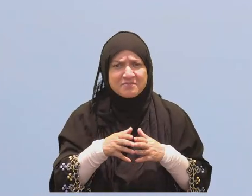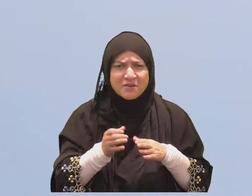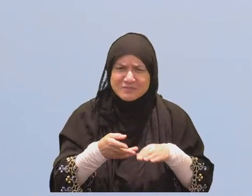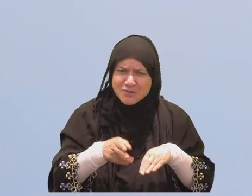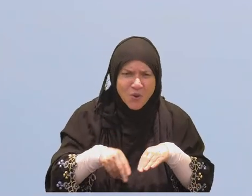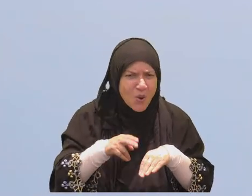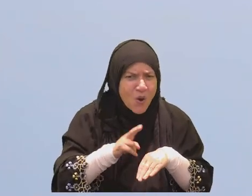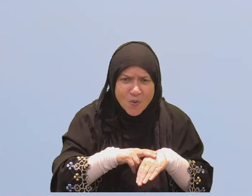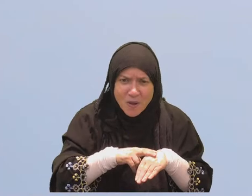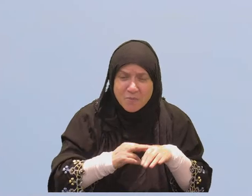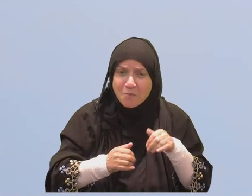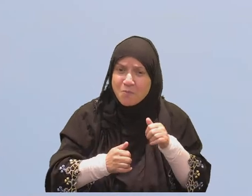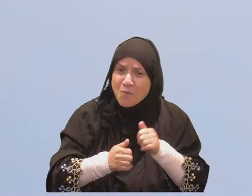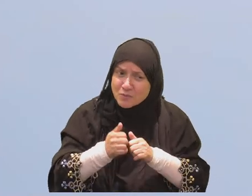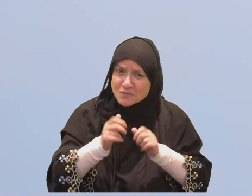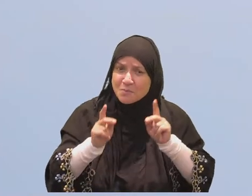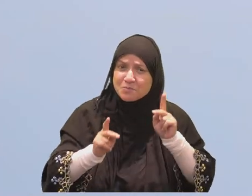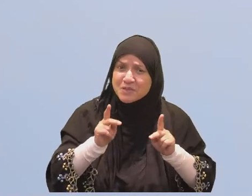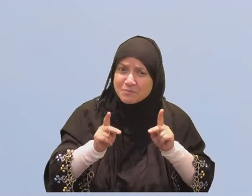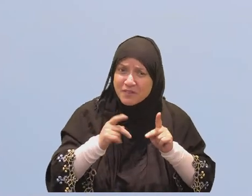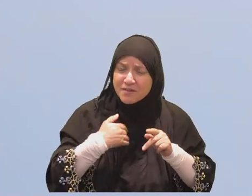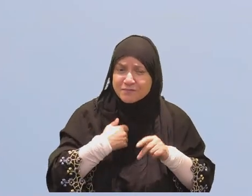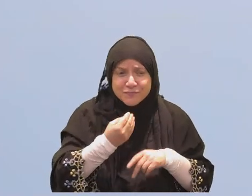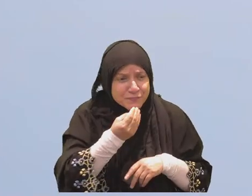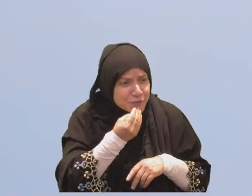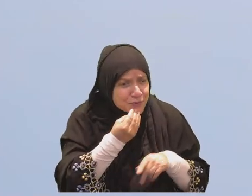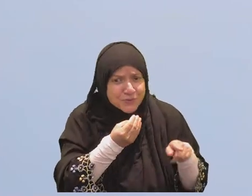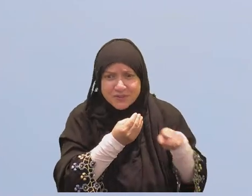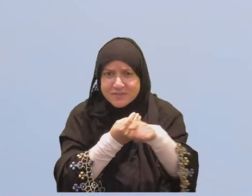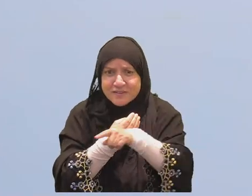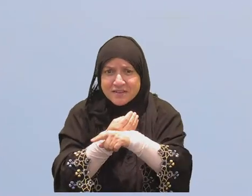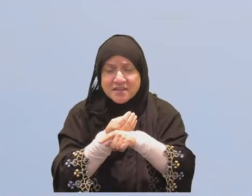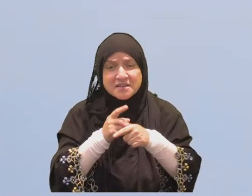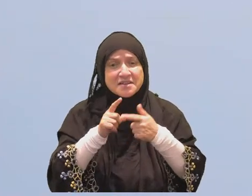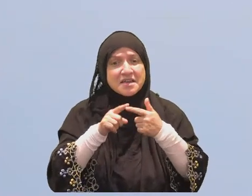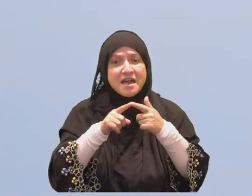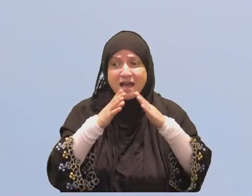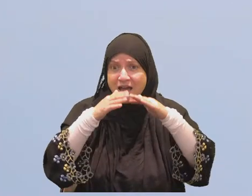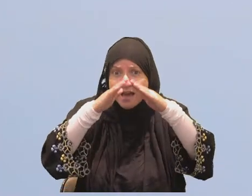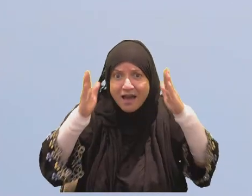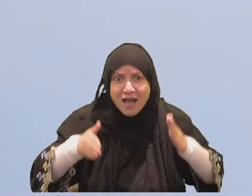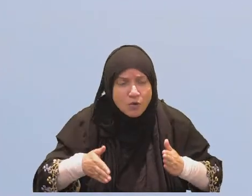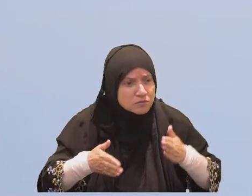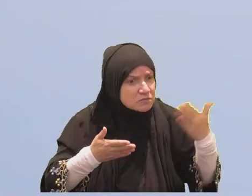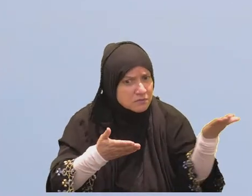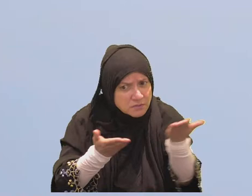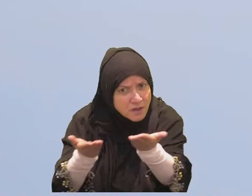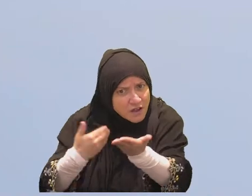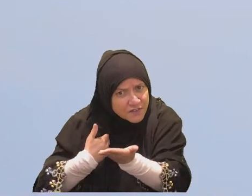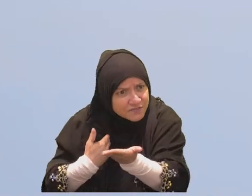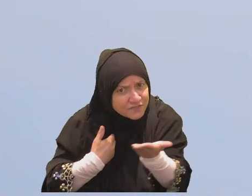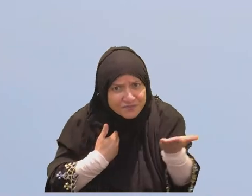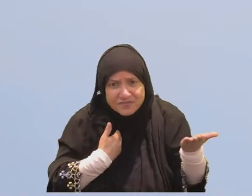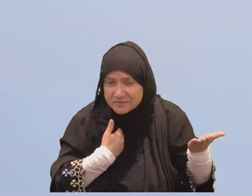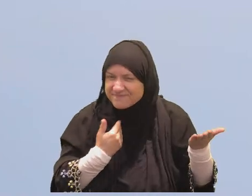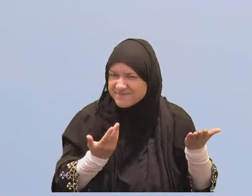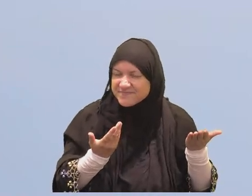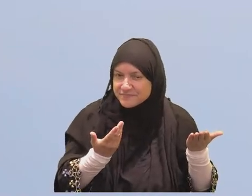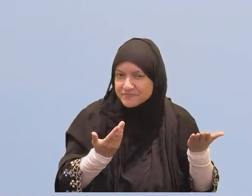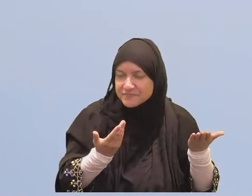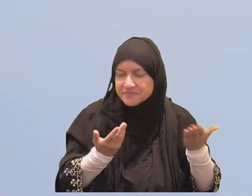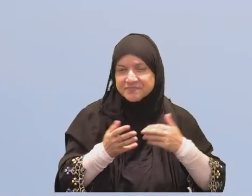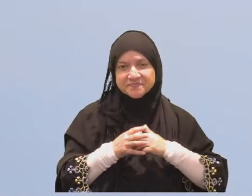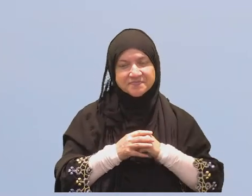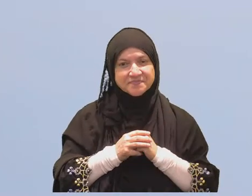We have shelter. We have more shelter than we need. Many of us, the ceilings in our houses